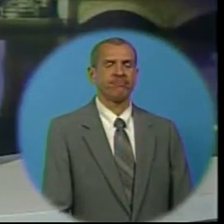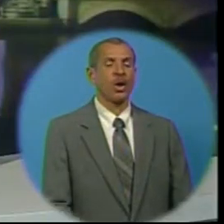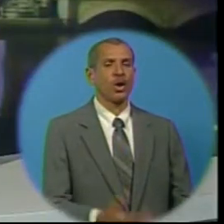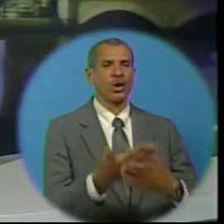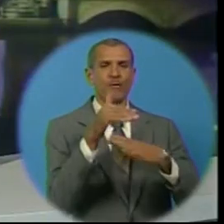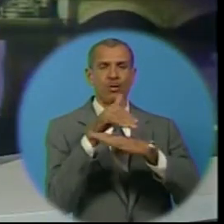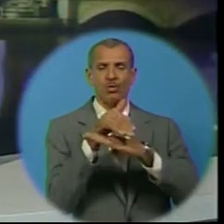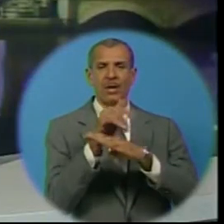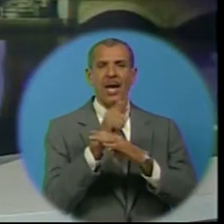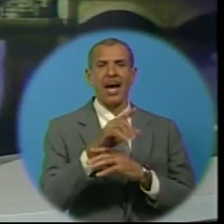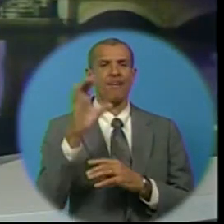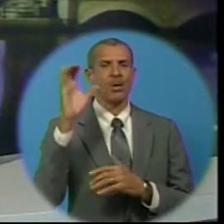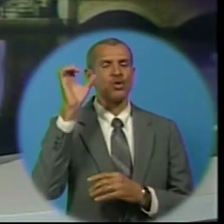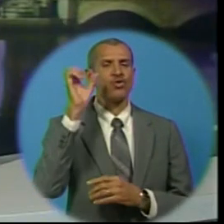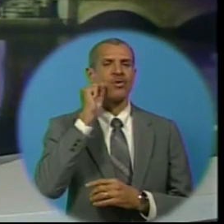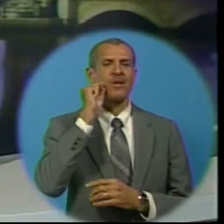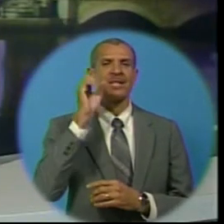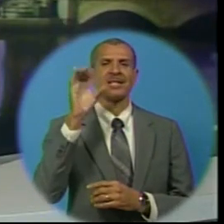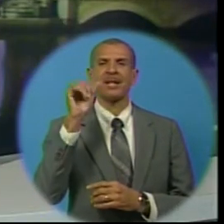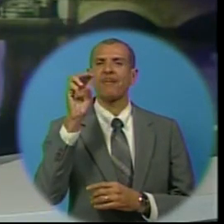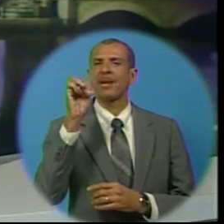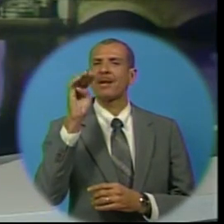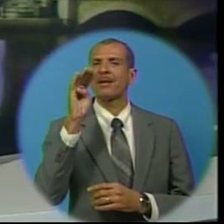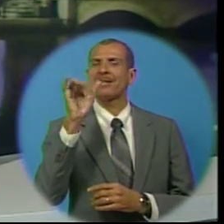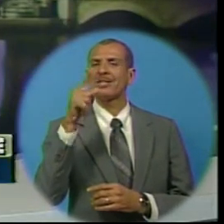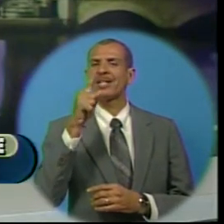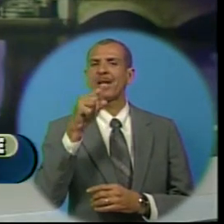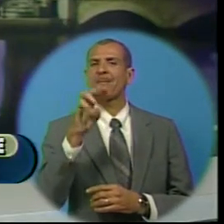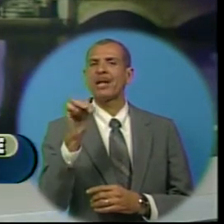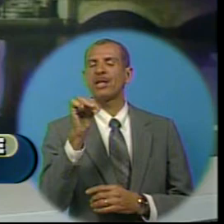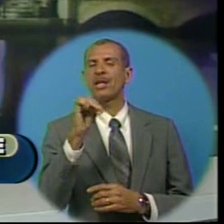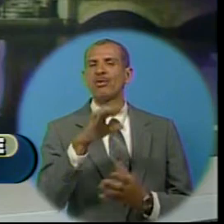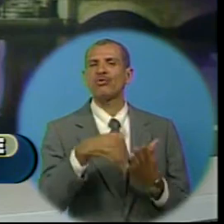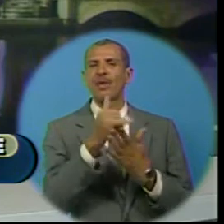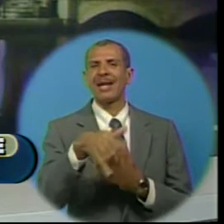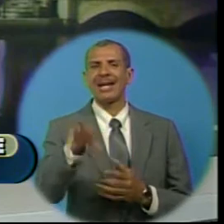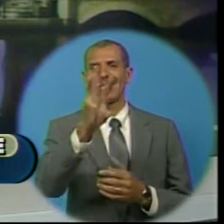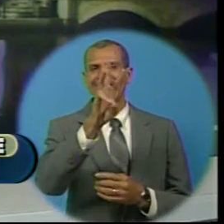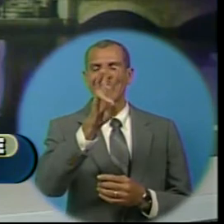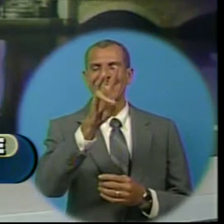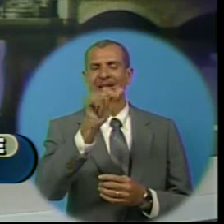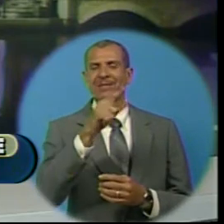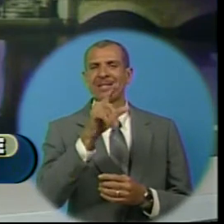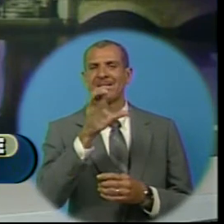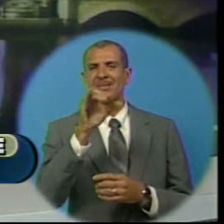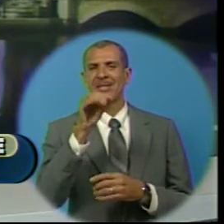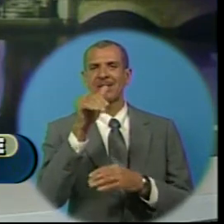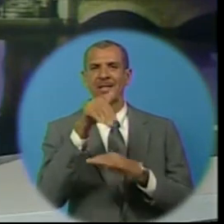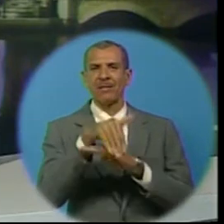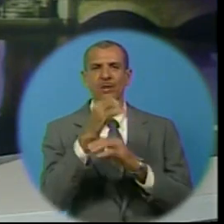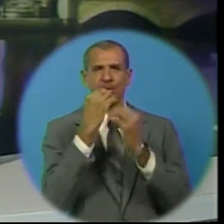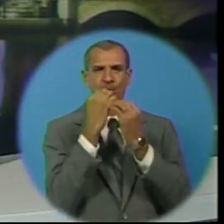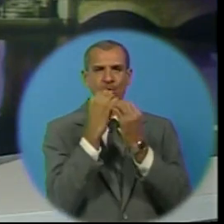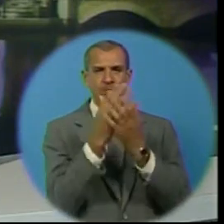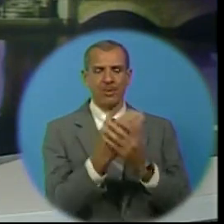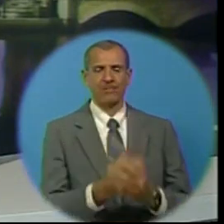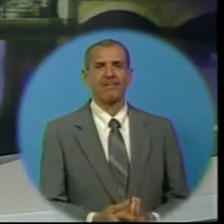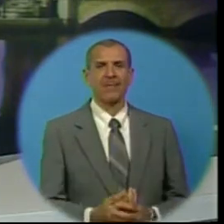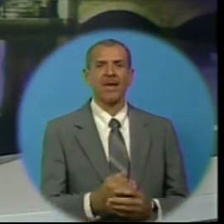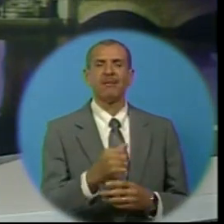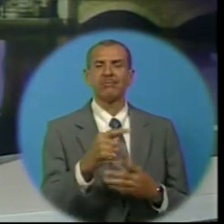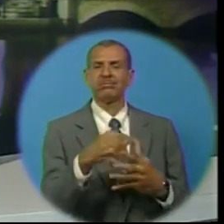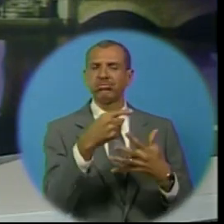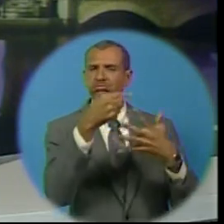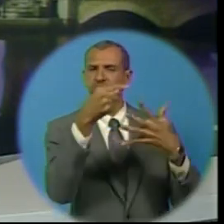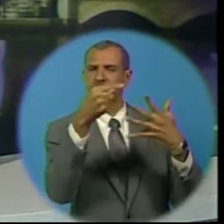A very good evening to you. I'm Sophie Cambridge with this Monday, July 6th edition of the CBC Evening News. Hundreds of